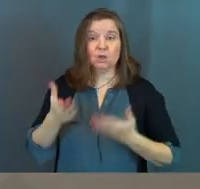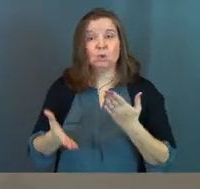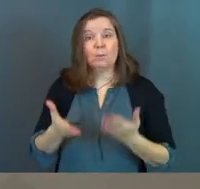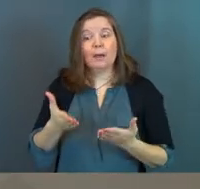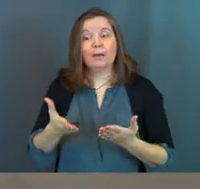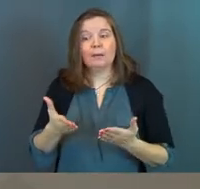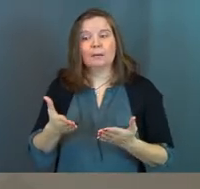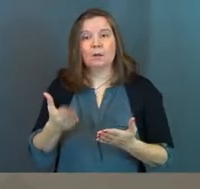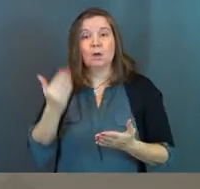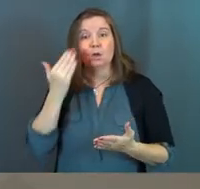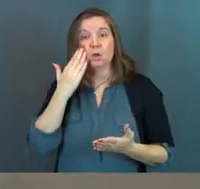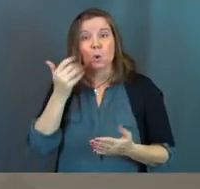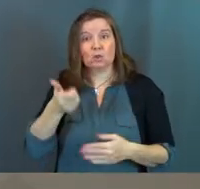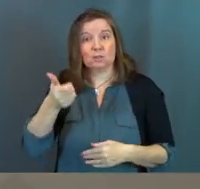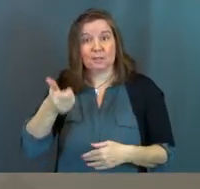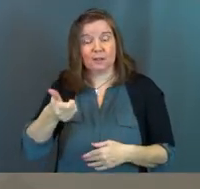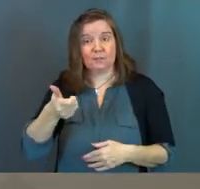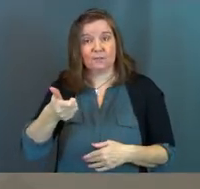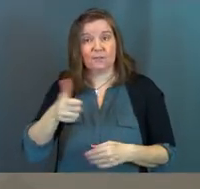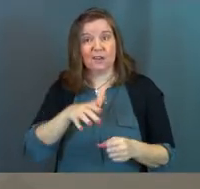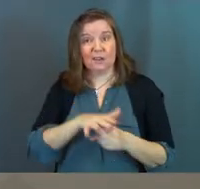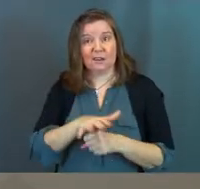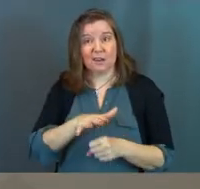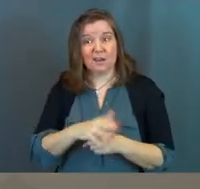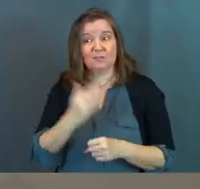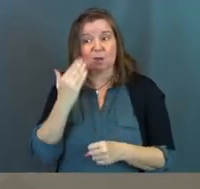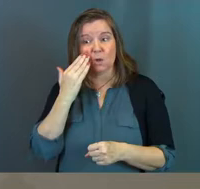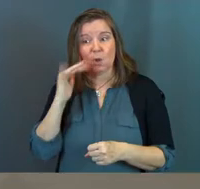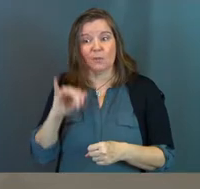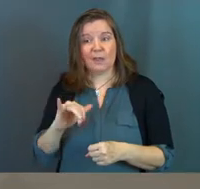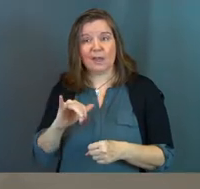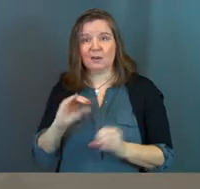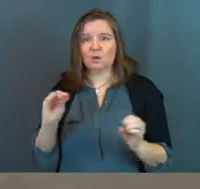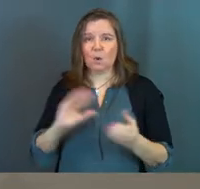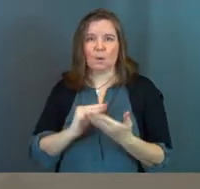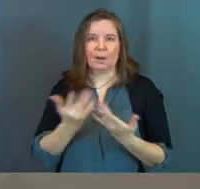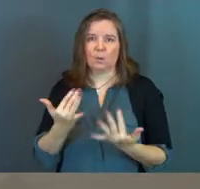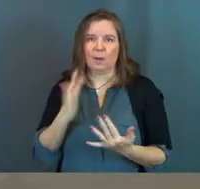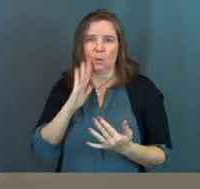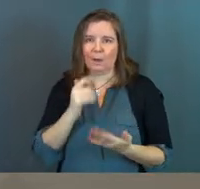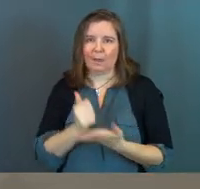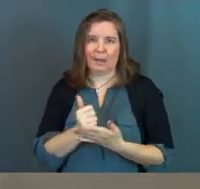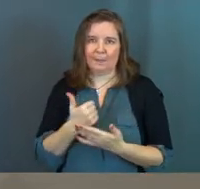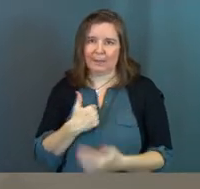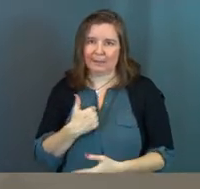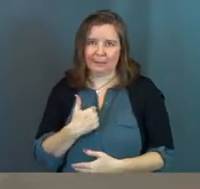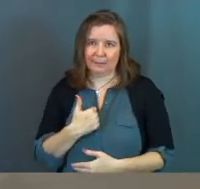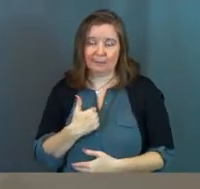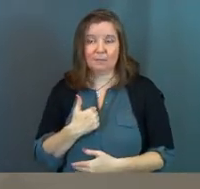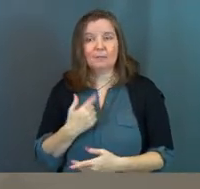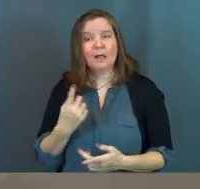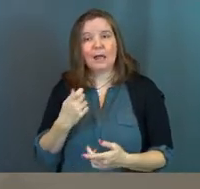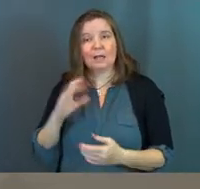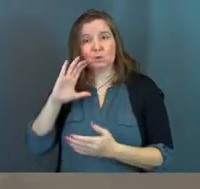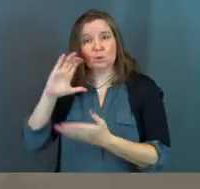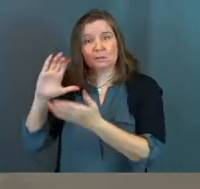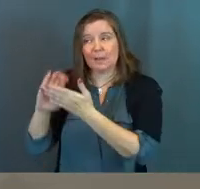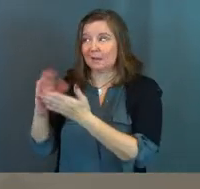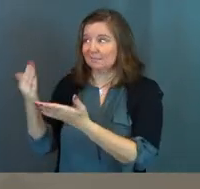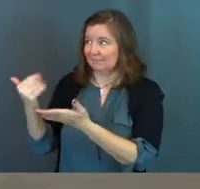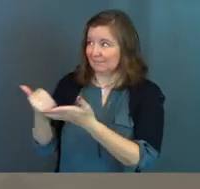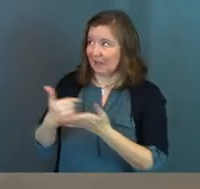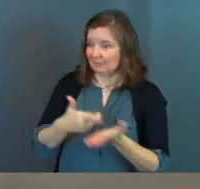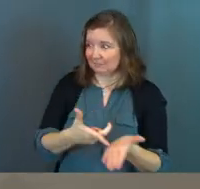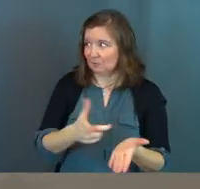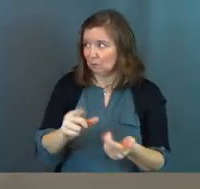you might know yourself enough to know that no amount of waiting is going to help me. Ask your spouse to do it